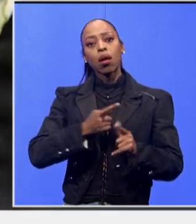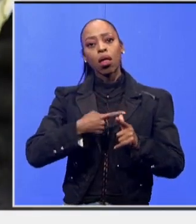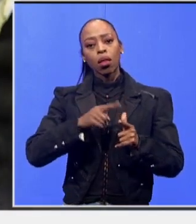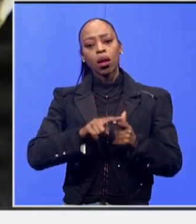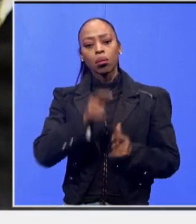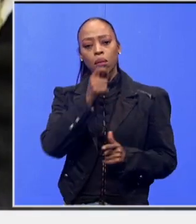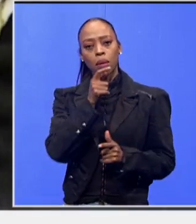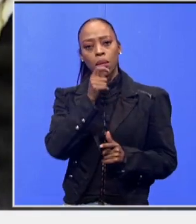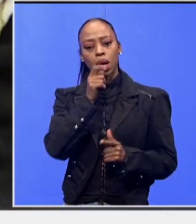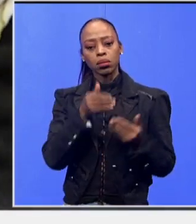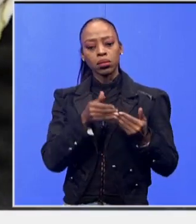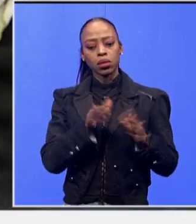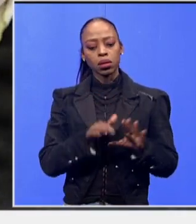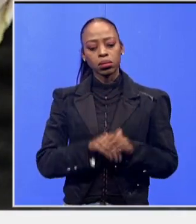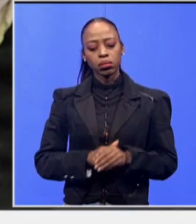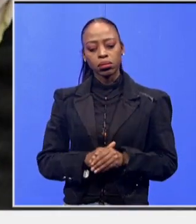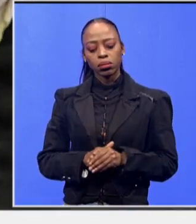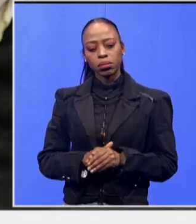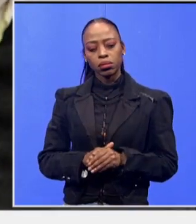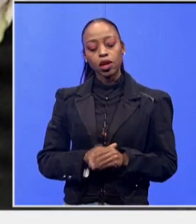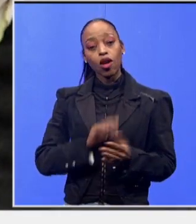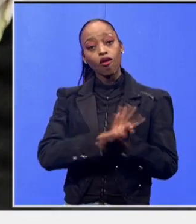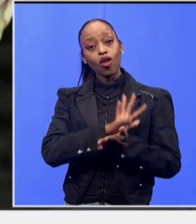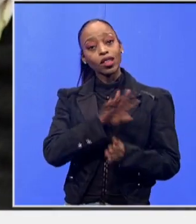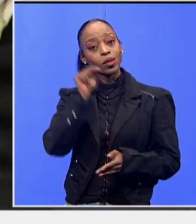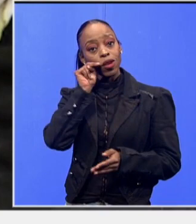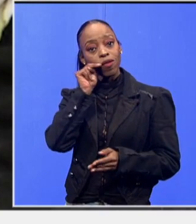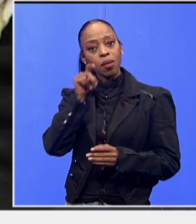I started 14 November